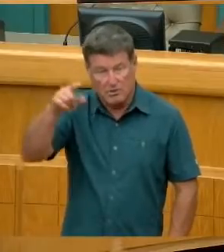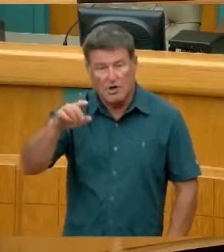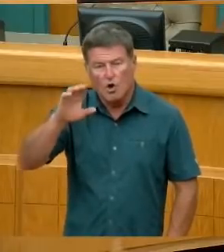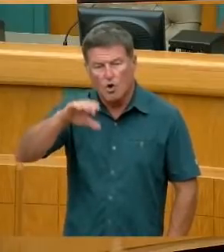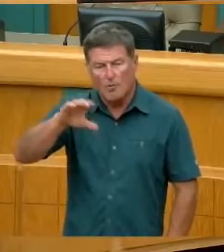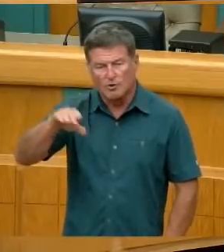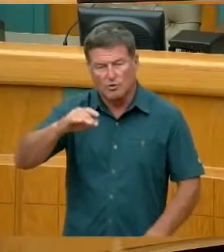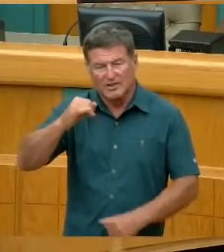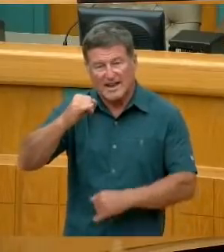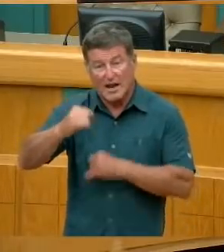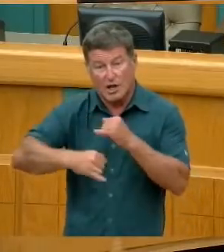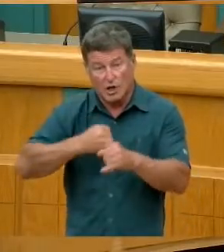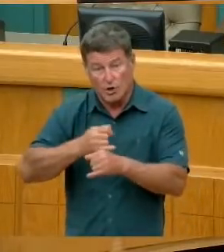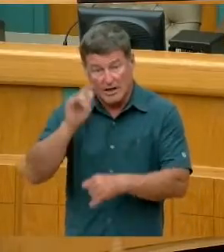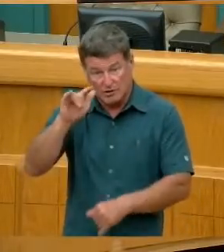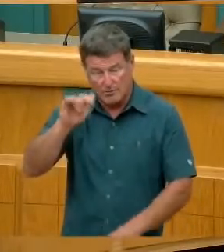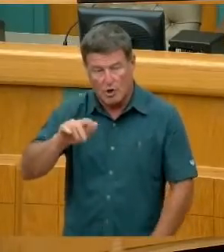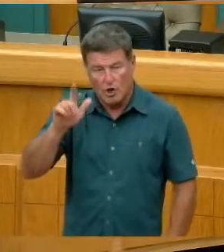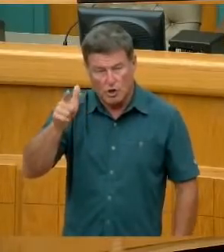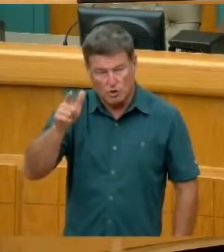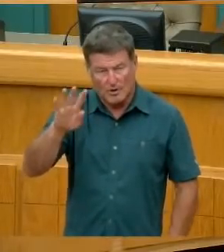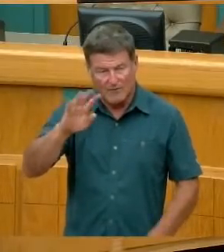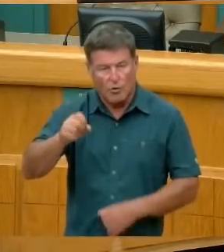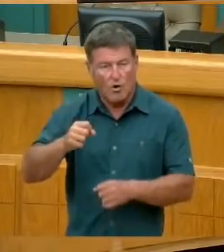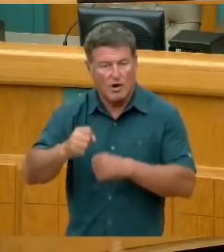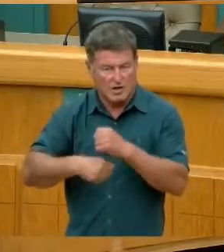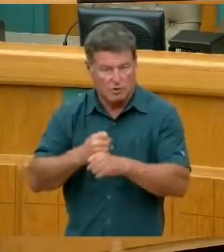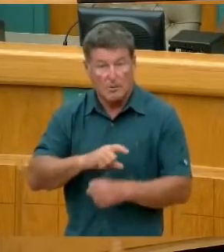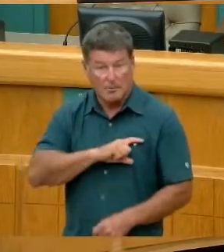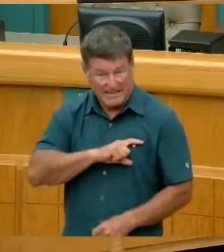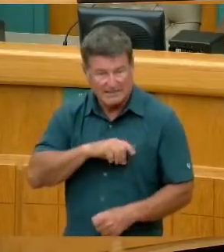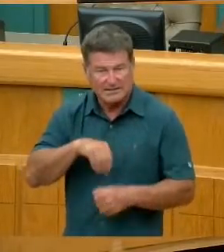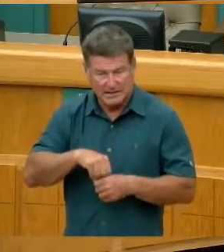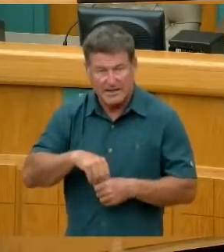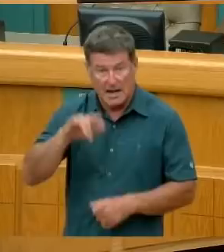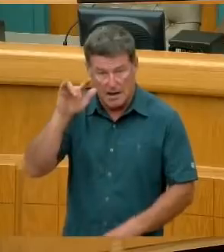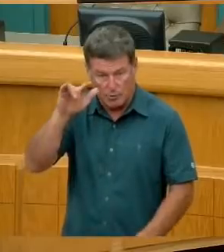Airport for 24 years in the public safety division.